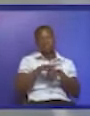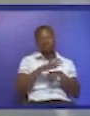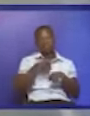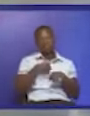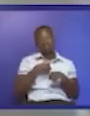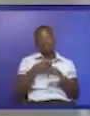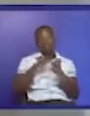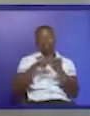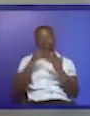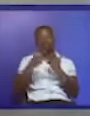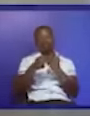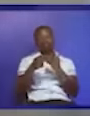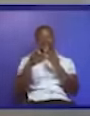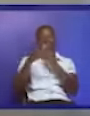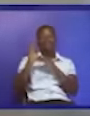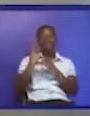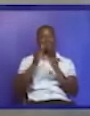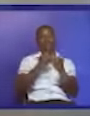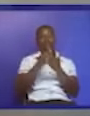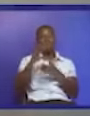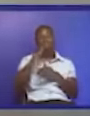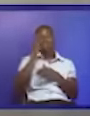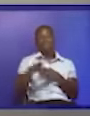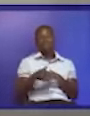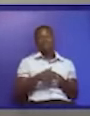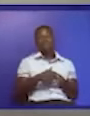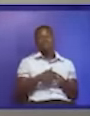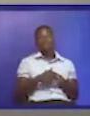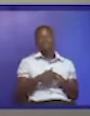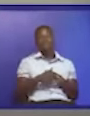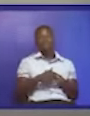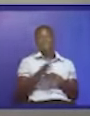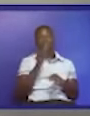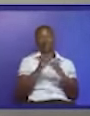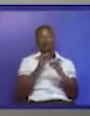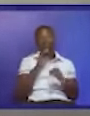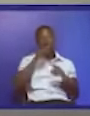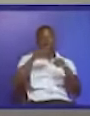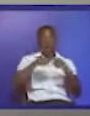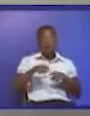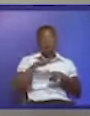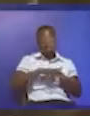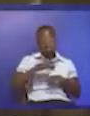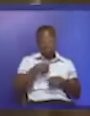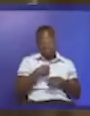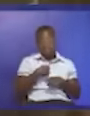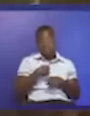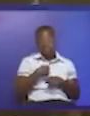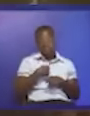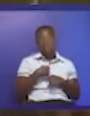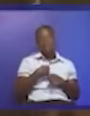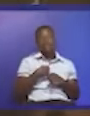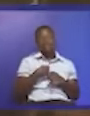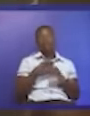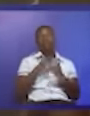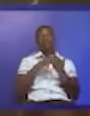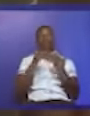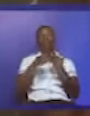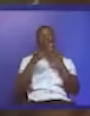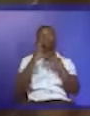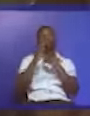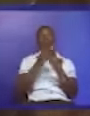not fail. Now, if it depends on me, it will not fail.